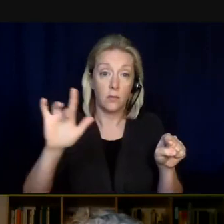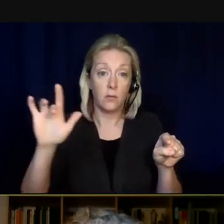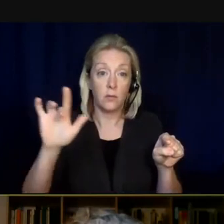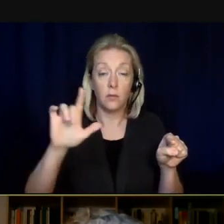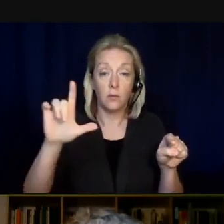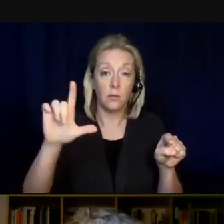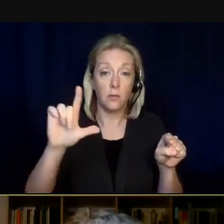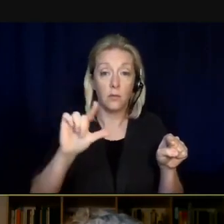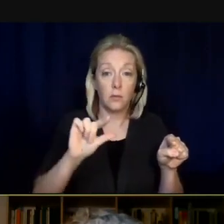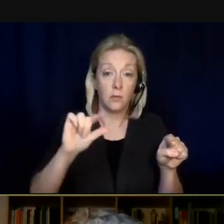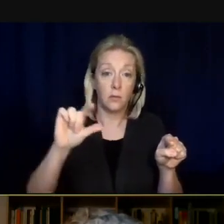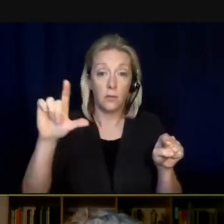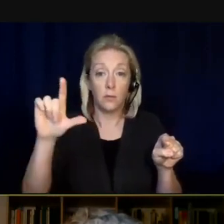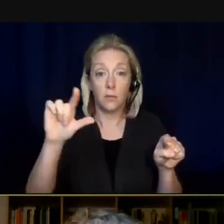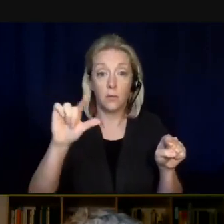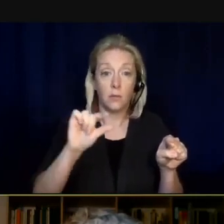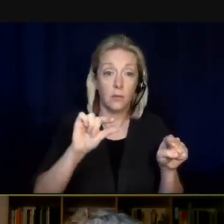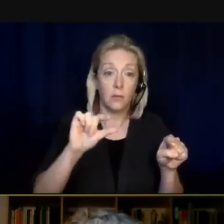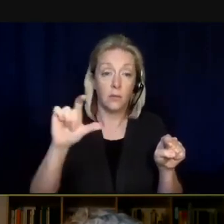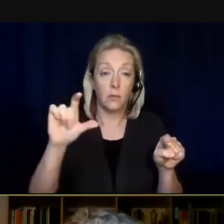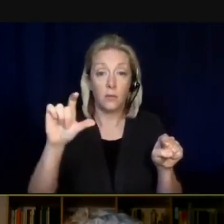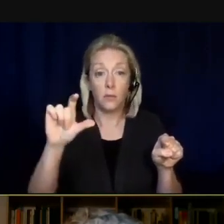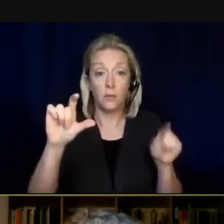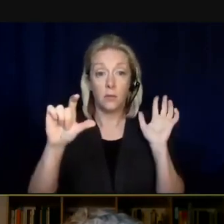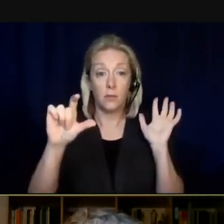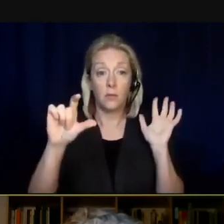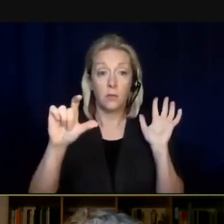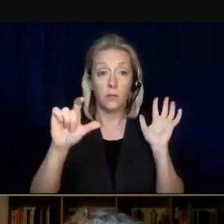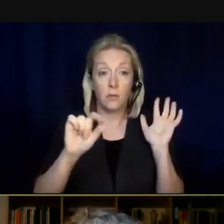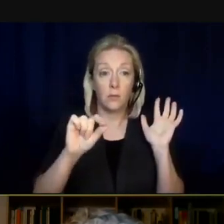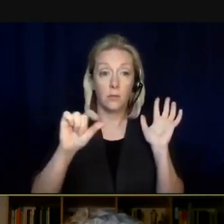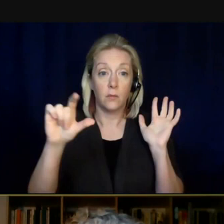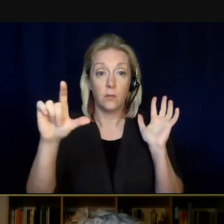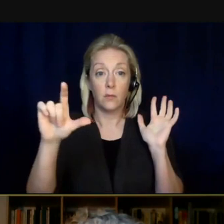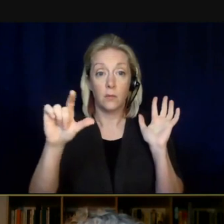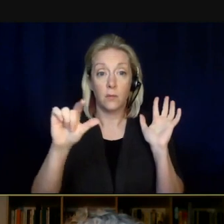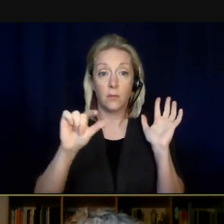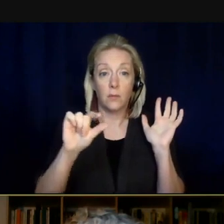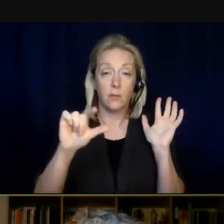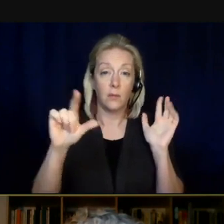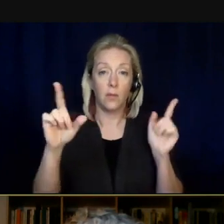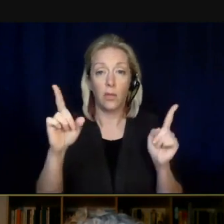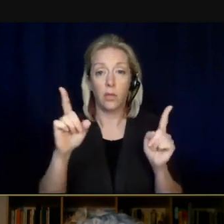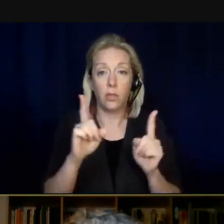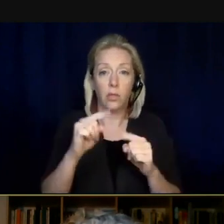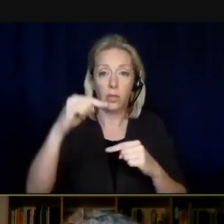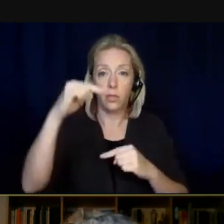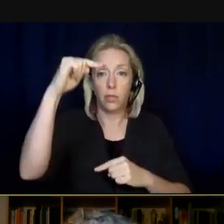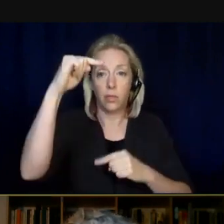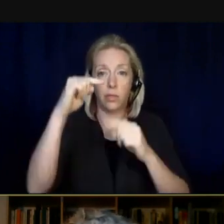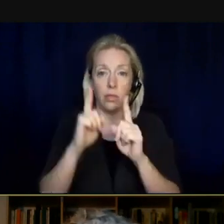take my finger off of that key and watch what happens when I resize. Okay, the proportions do not stay the